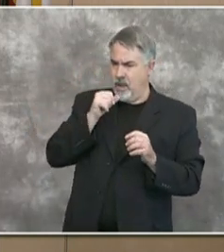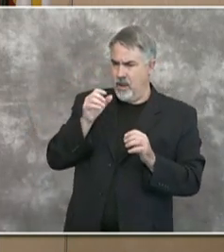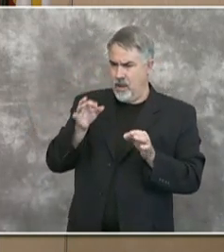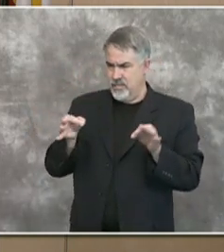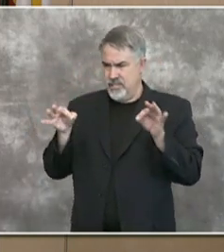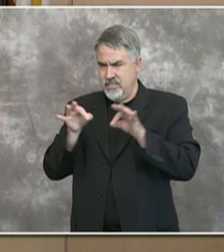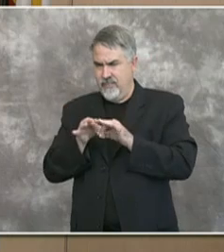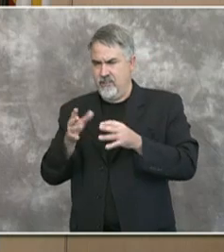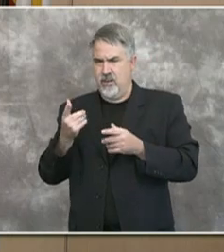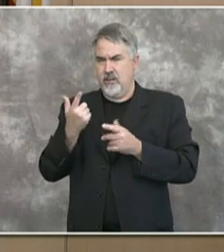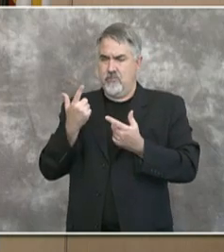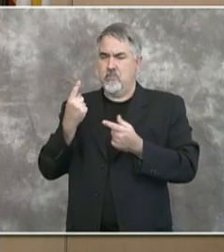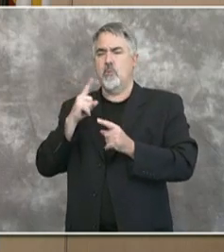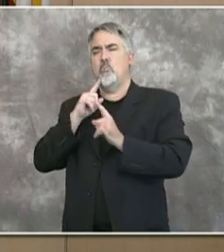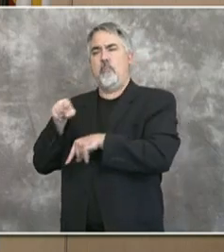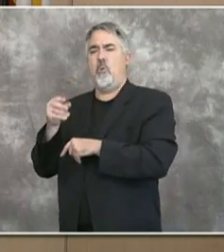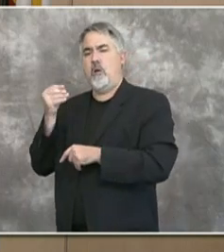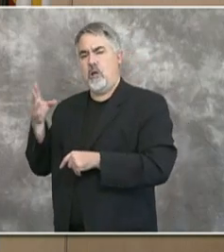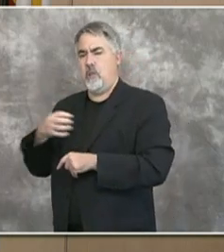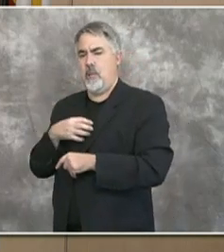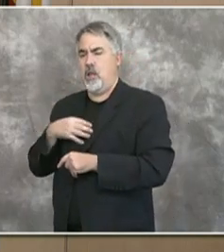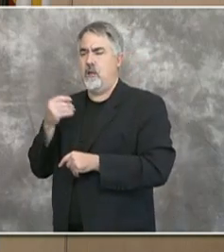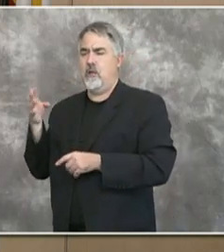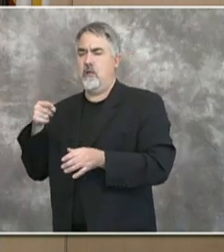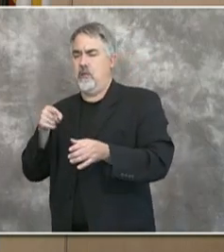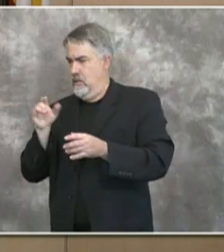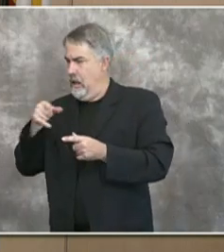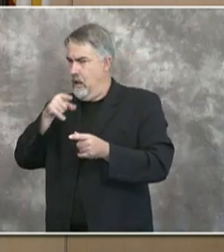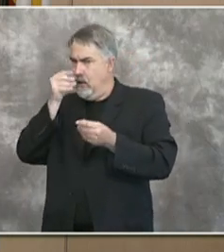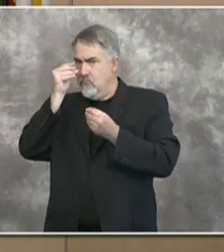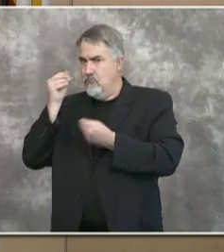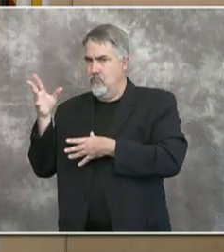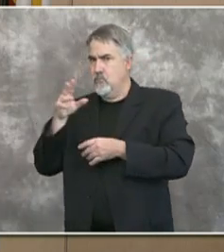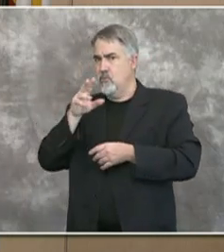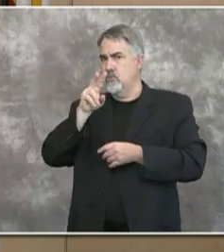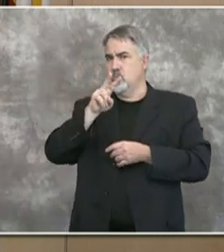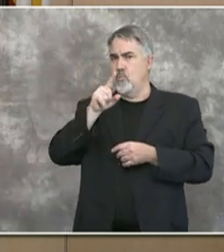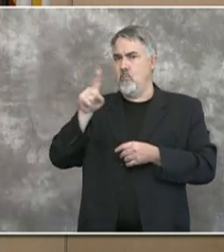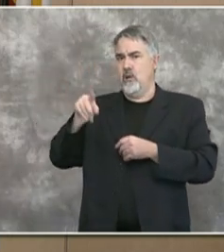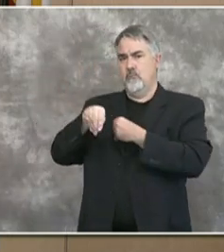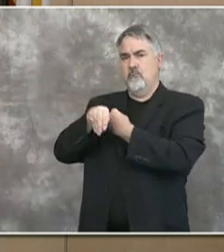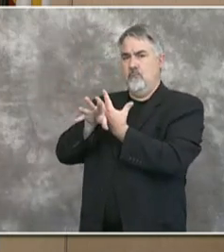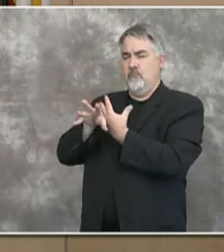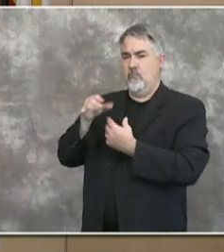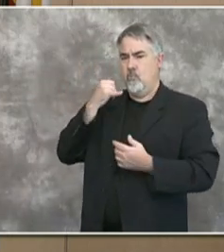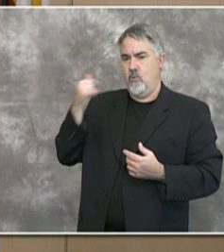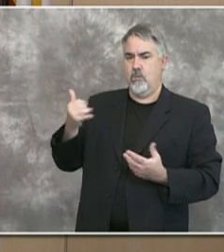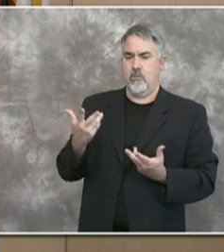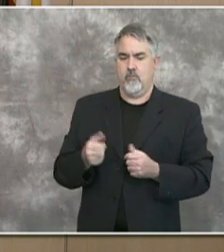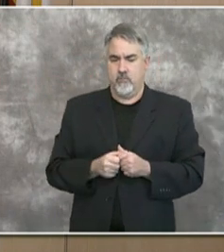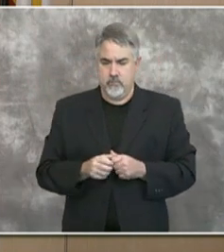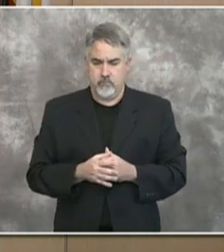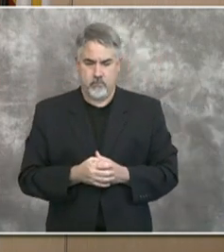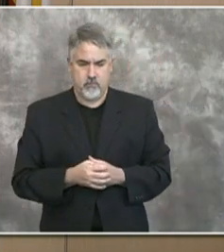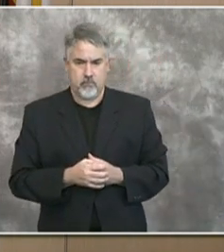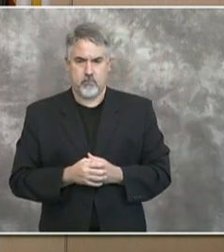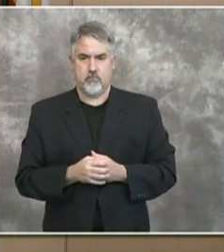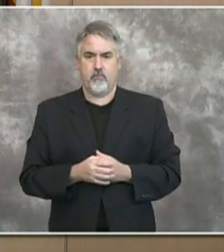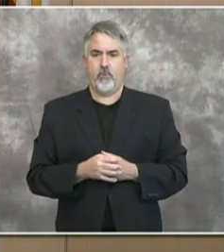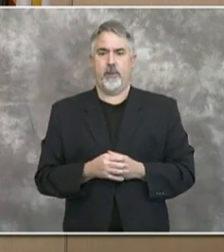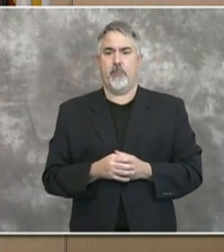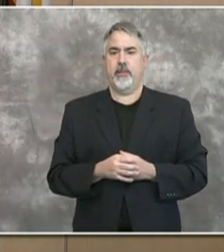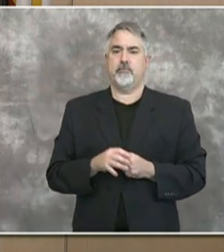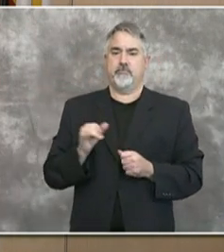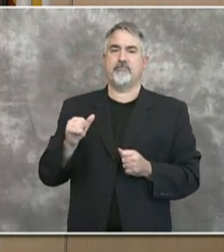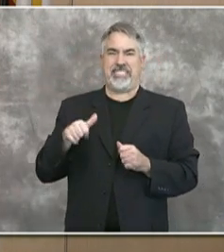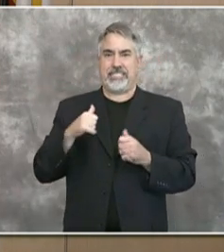reporting of complaints about businesses in that particular jurisdiction. So that's how we